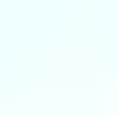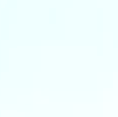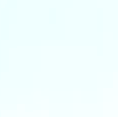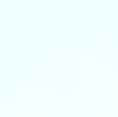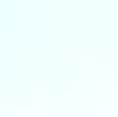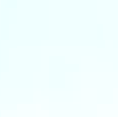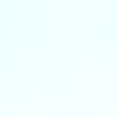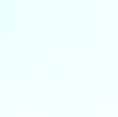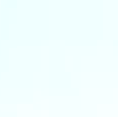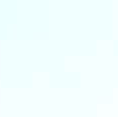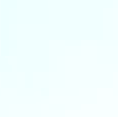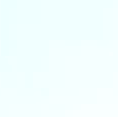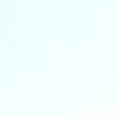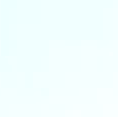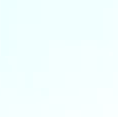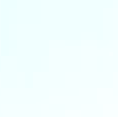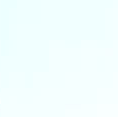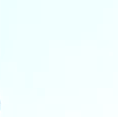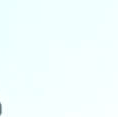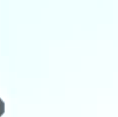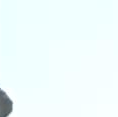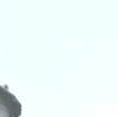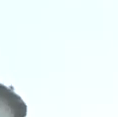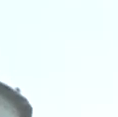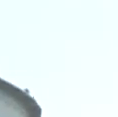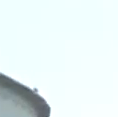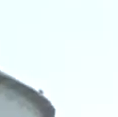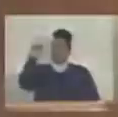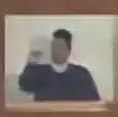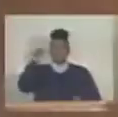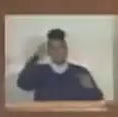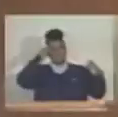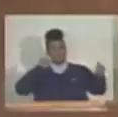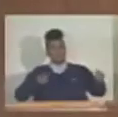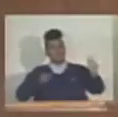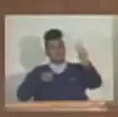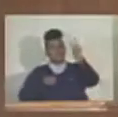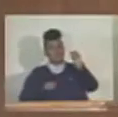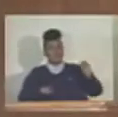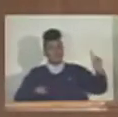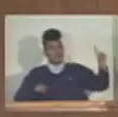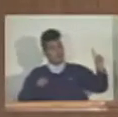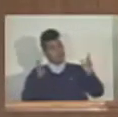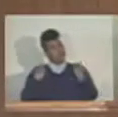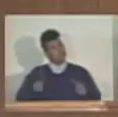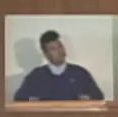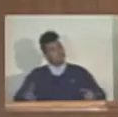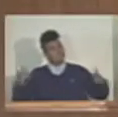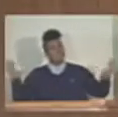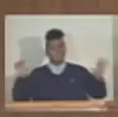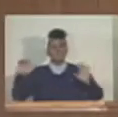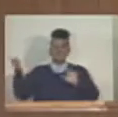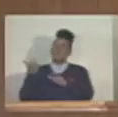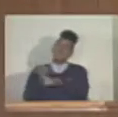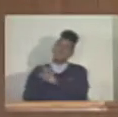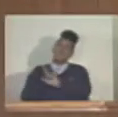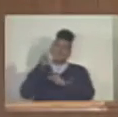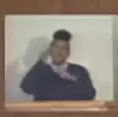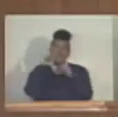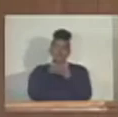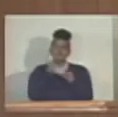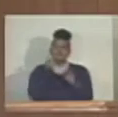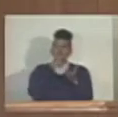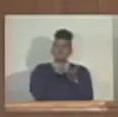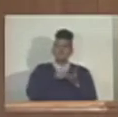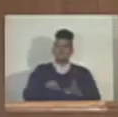transactions between Petrojam and PDVSA are under great scrutiny. And various other loan agreements which were due and payable to the